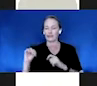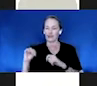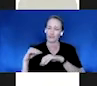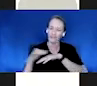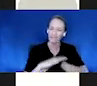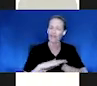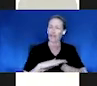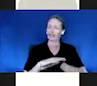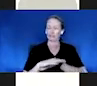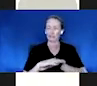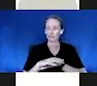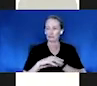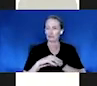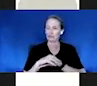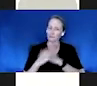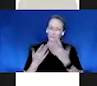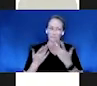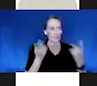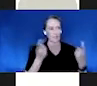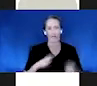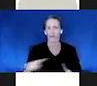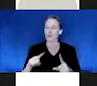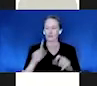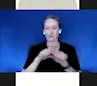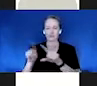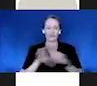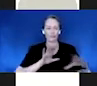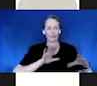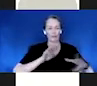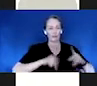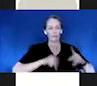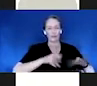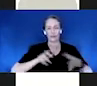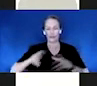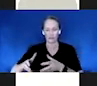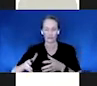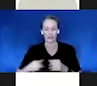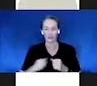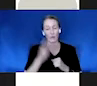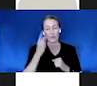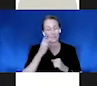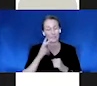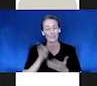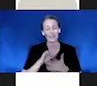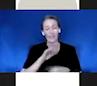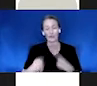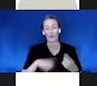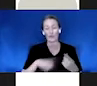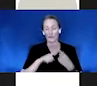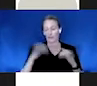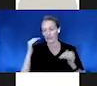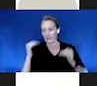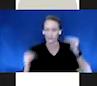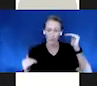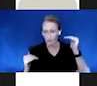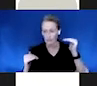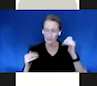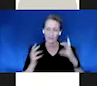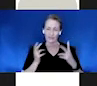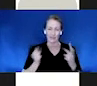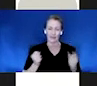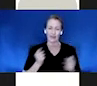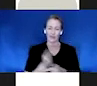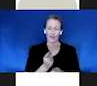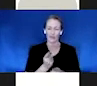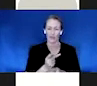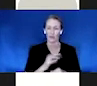populations. And we see this when we look at disparities in health outcomes and in healthcare. And to tell you a little bit more